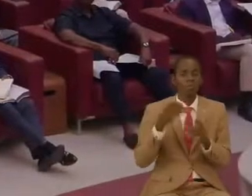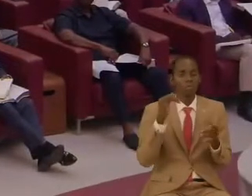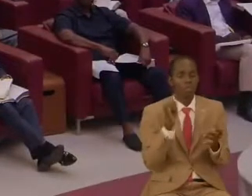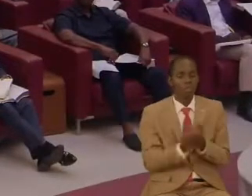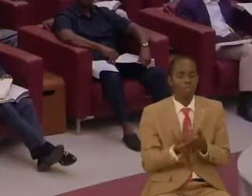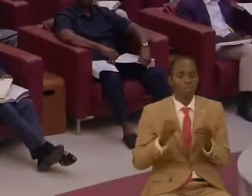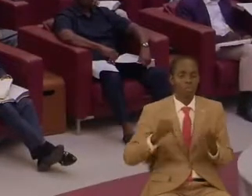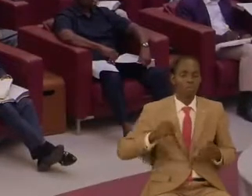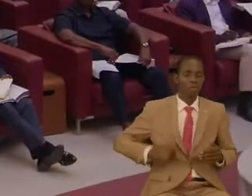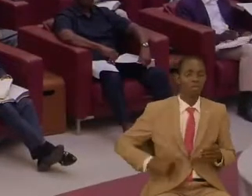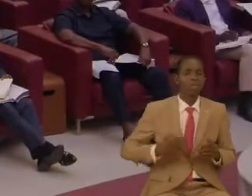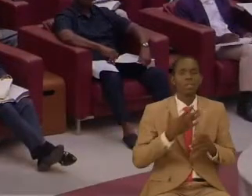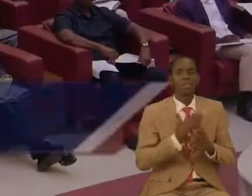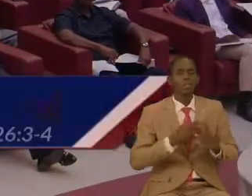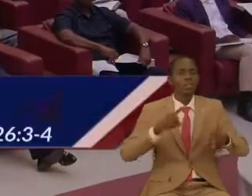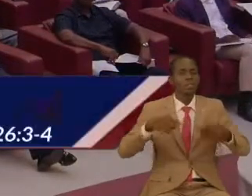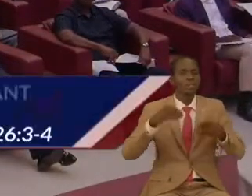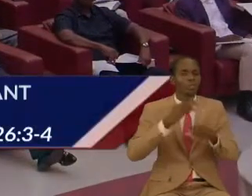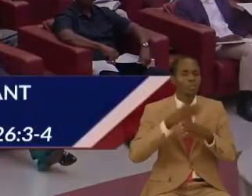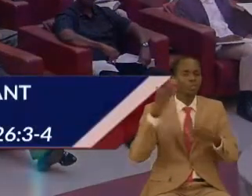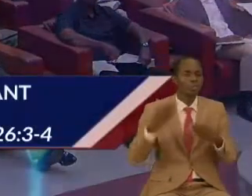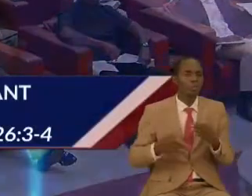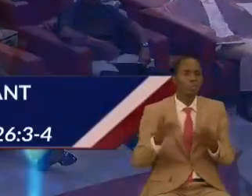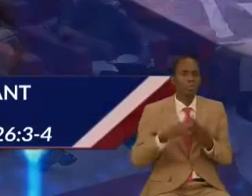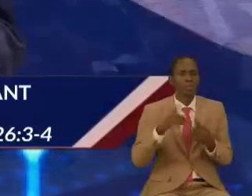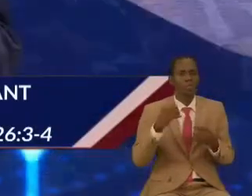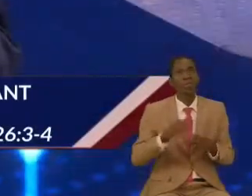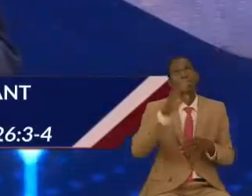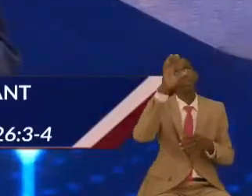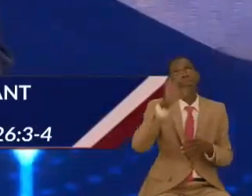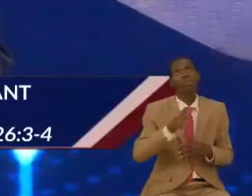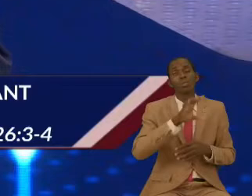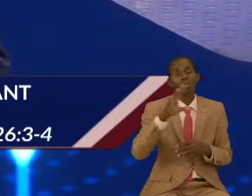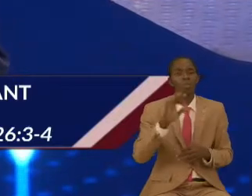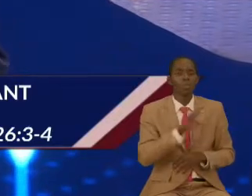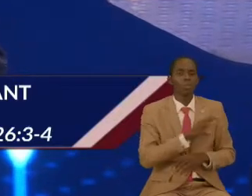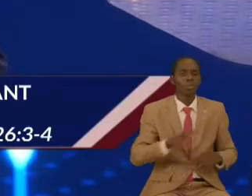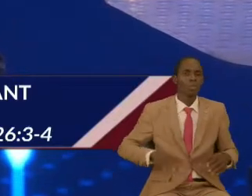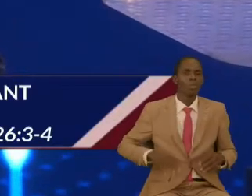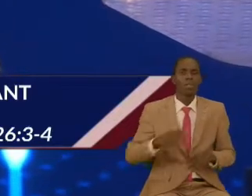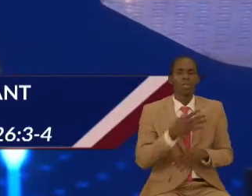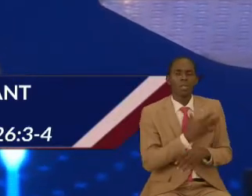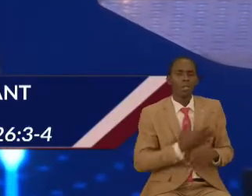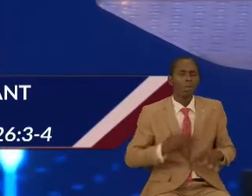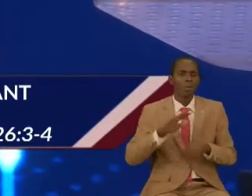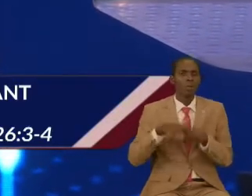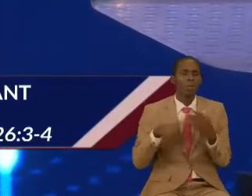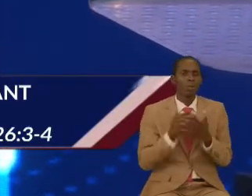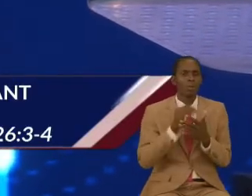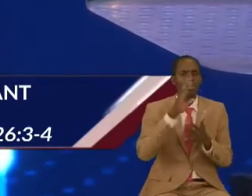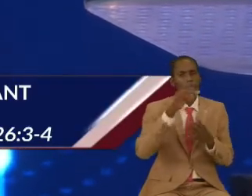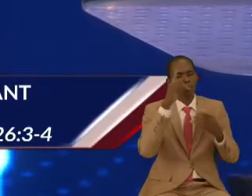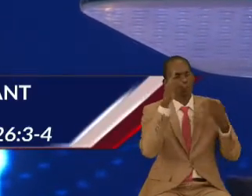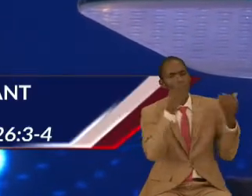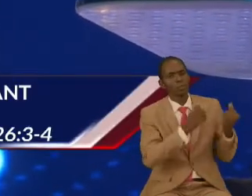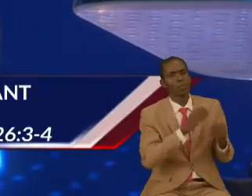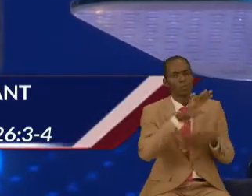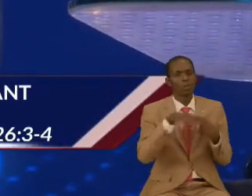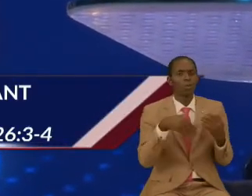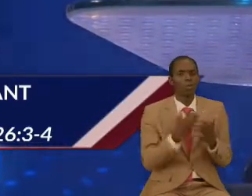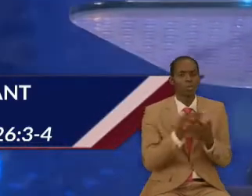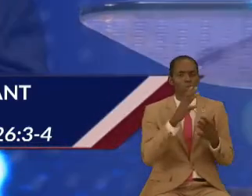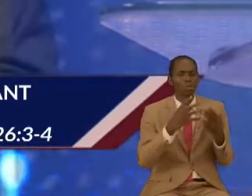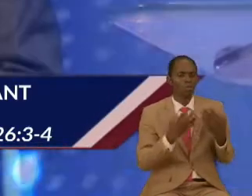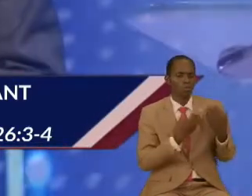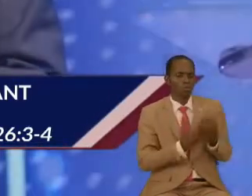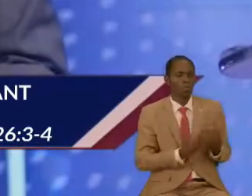get totally to the cross of Christ, and all your faith, all your trust, all your confidence is